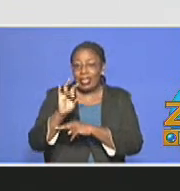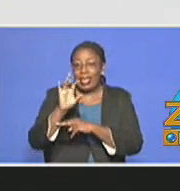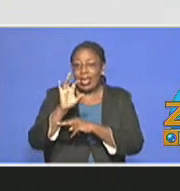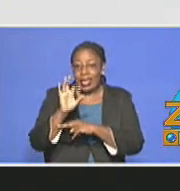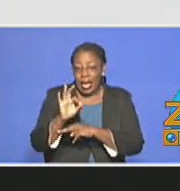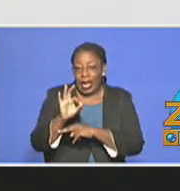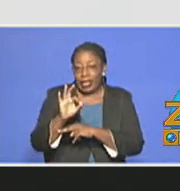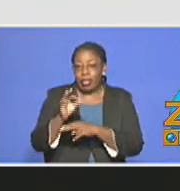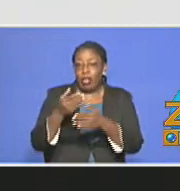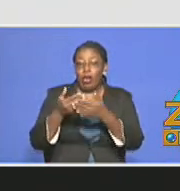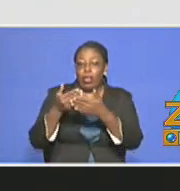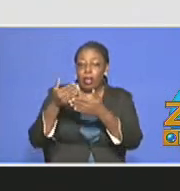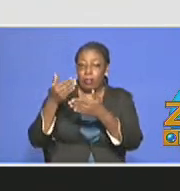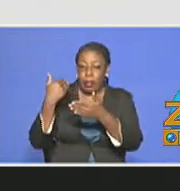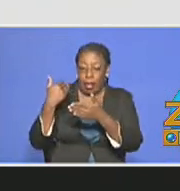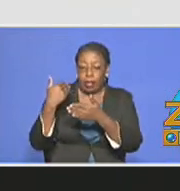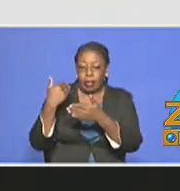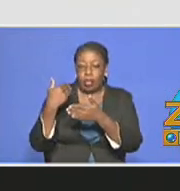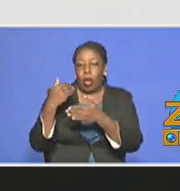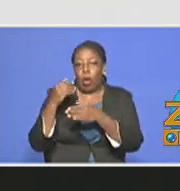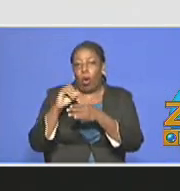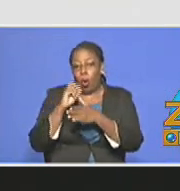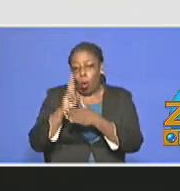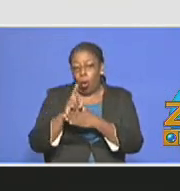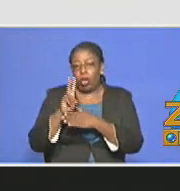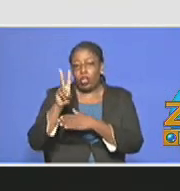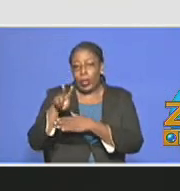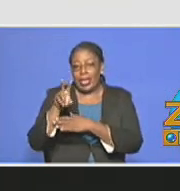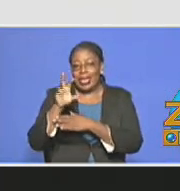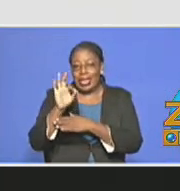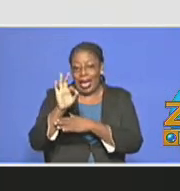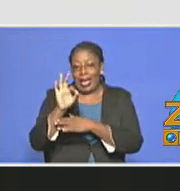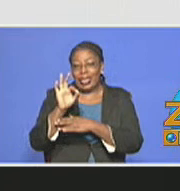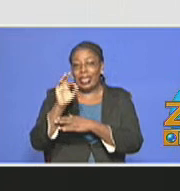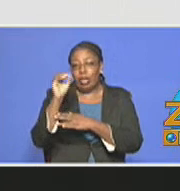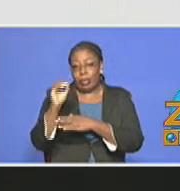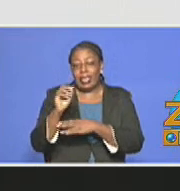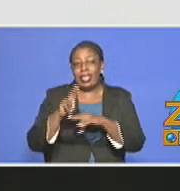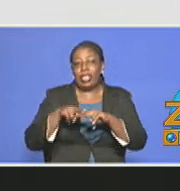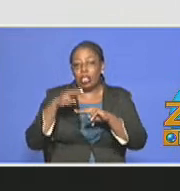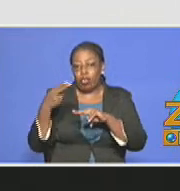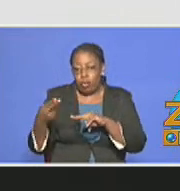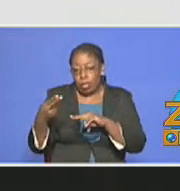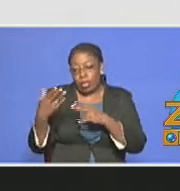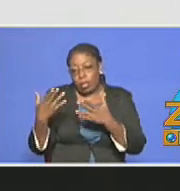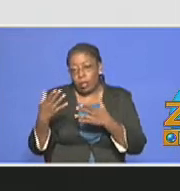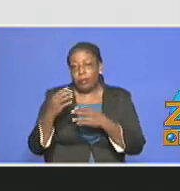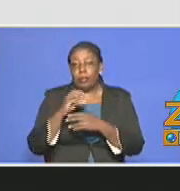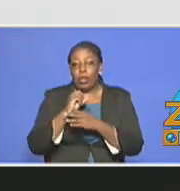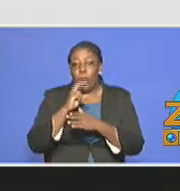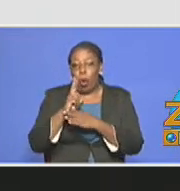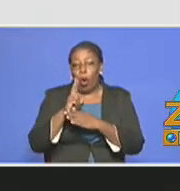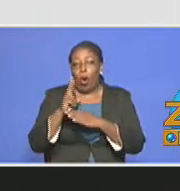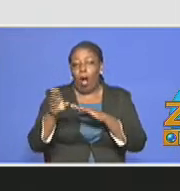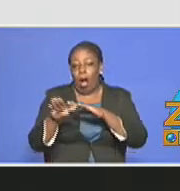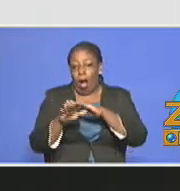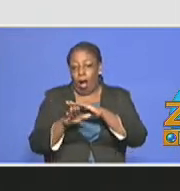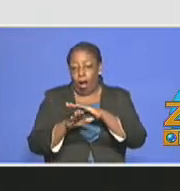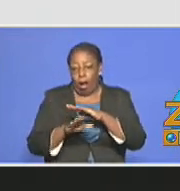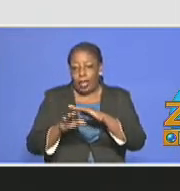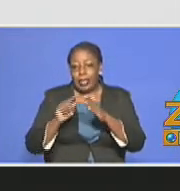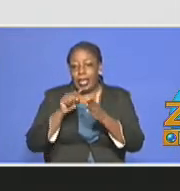previous period, or 29% decrease. In other words, under this